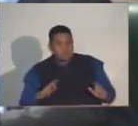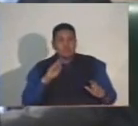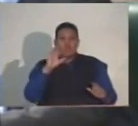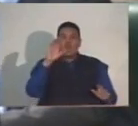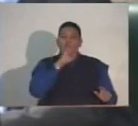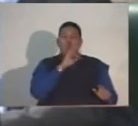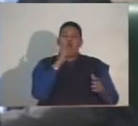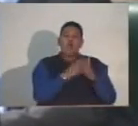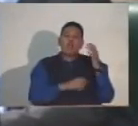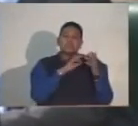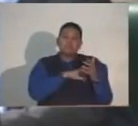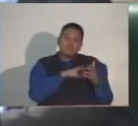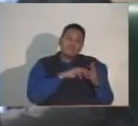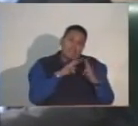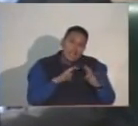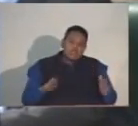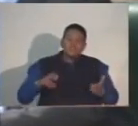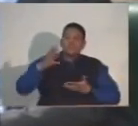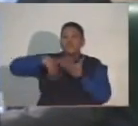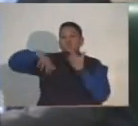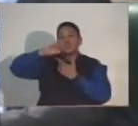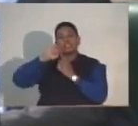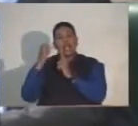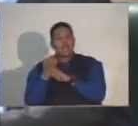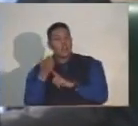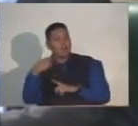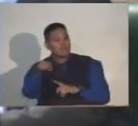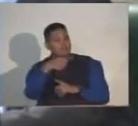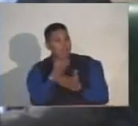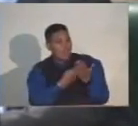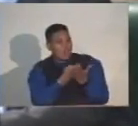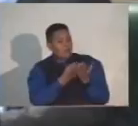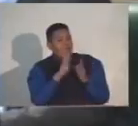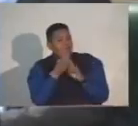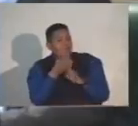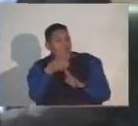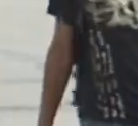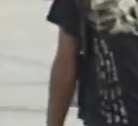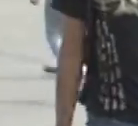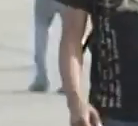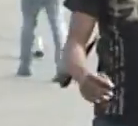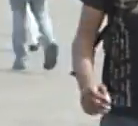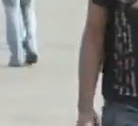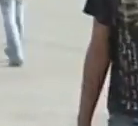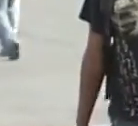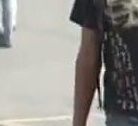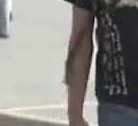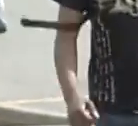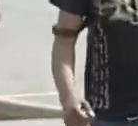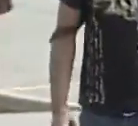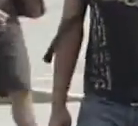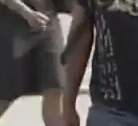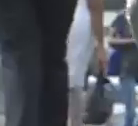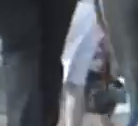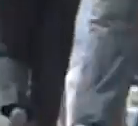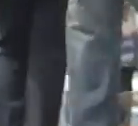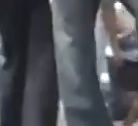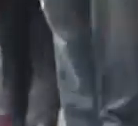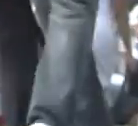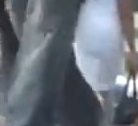analysis, socio-economic and environmental assessment, and other technical studies. Plans are also in train to launch a